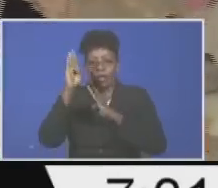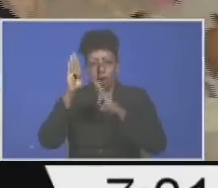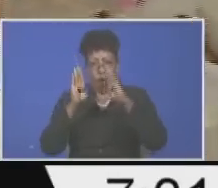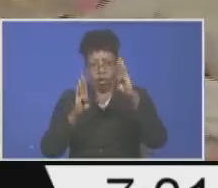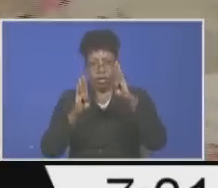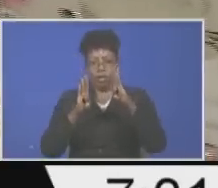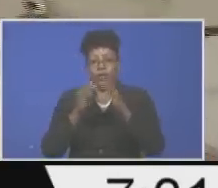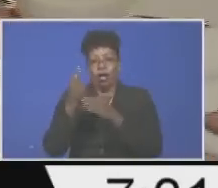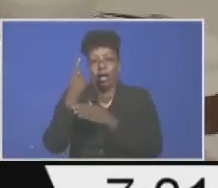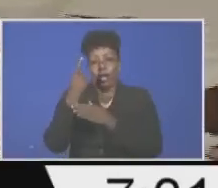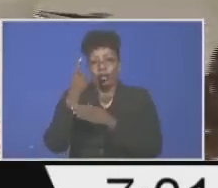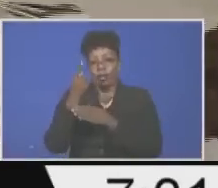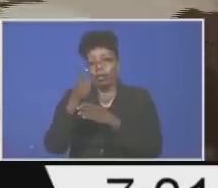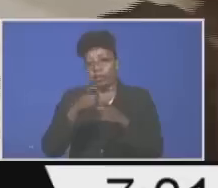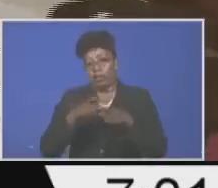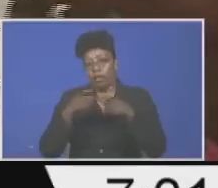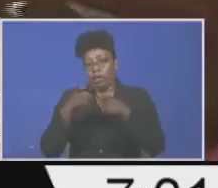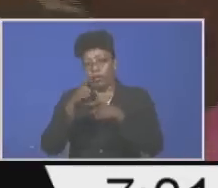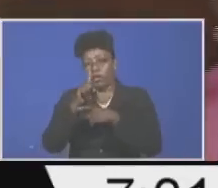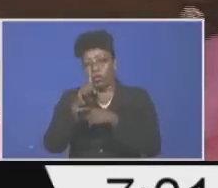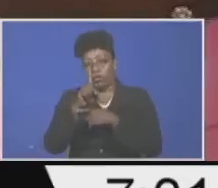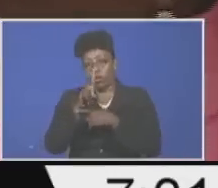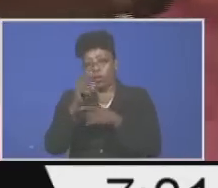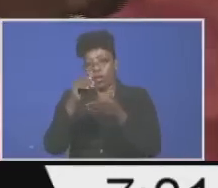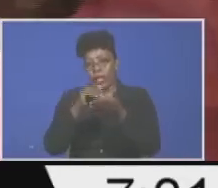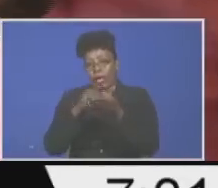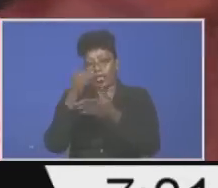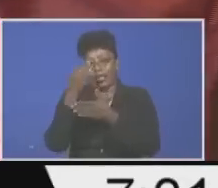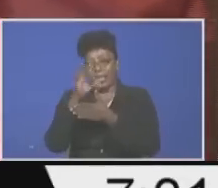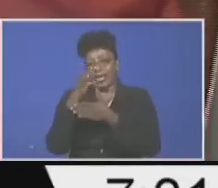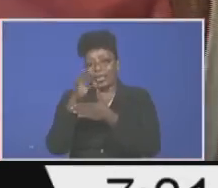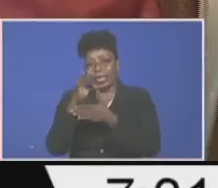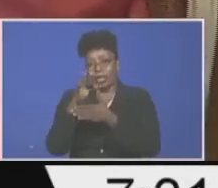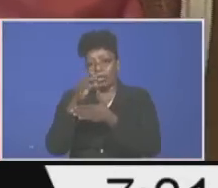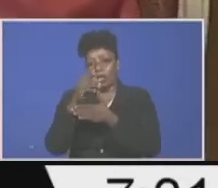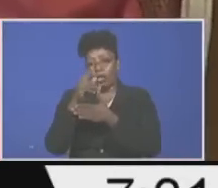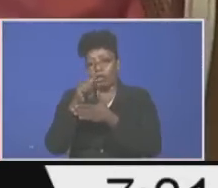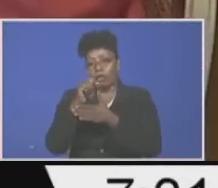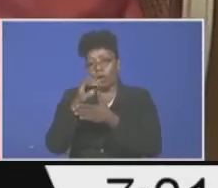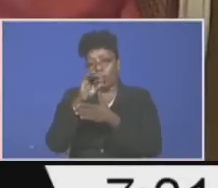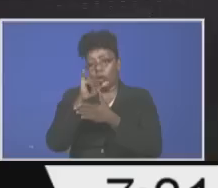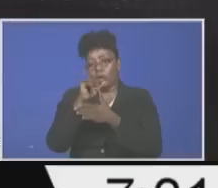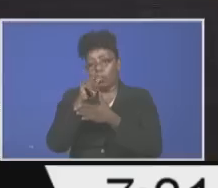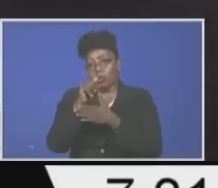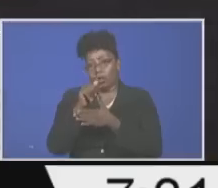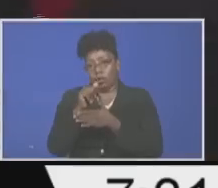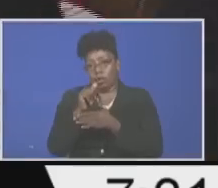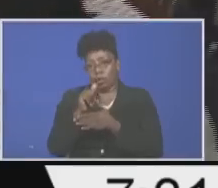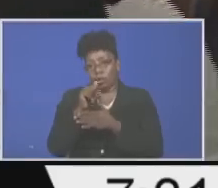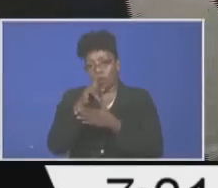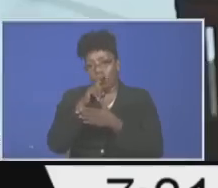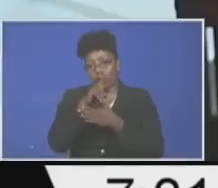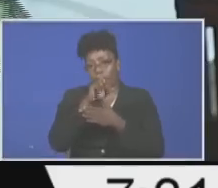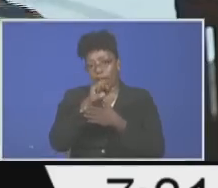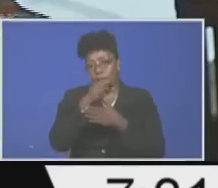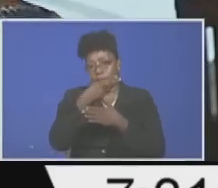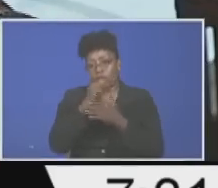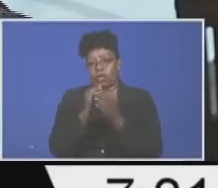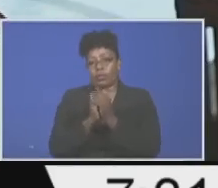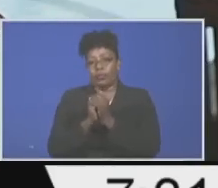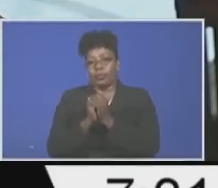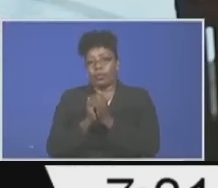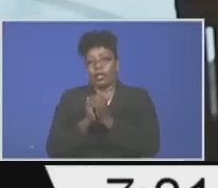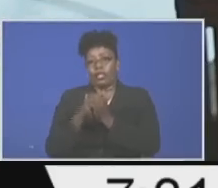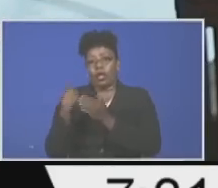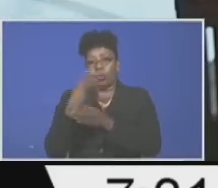2019 Toyota Rush. Organizer Sandra Lee Edgar says bids will start at $25,000. We're